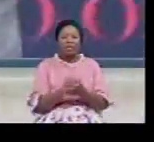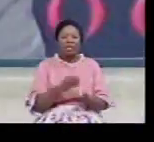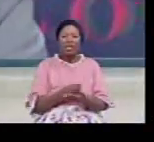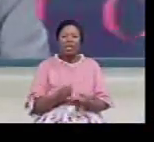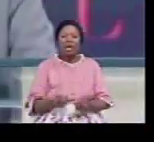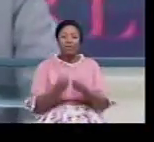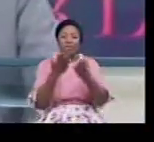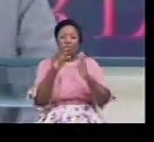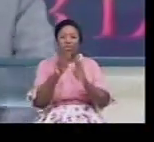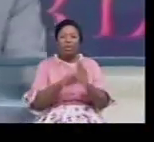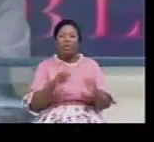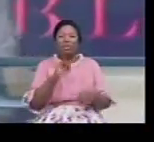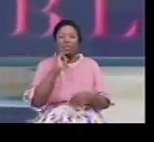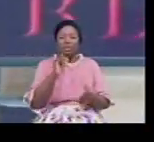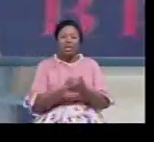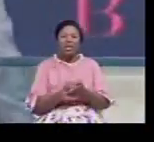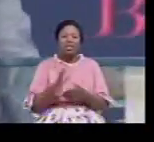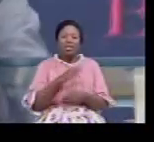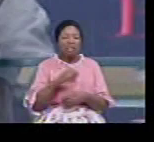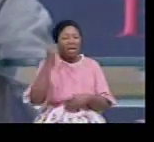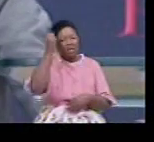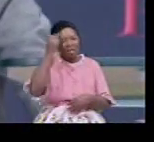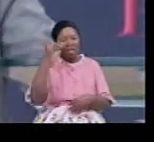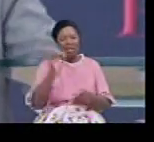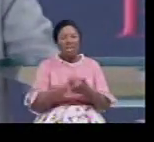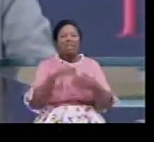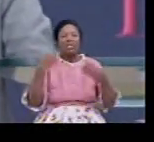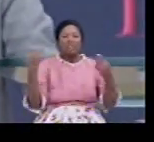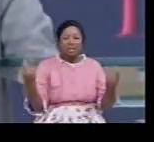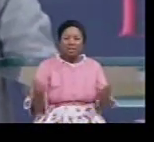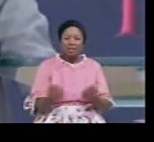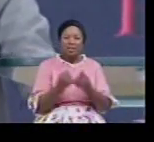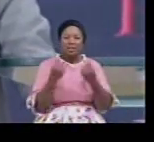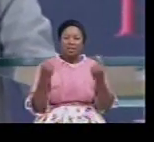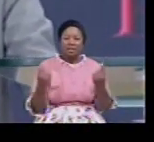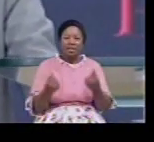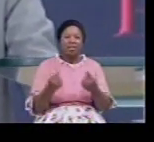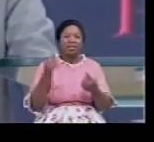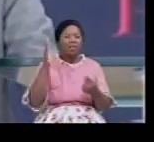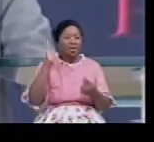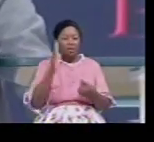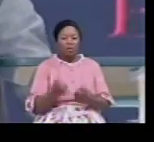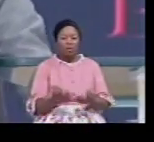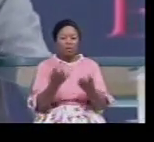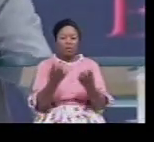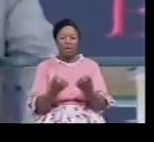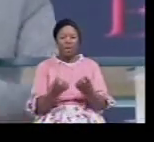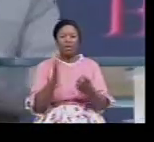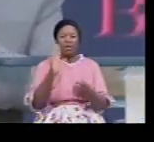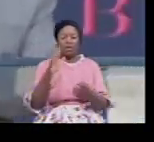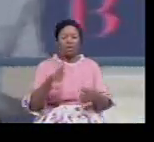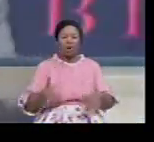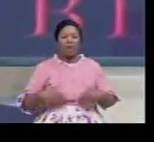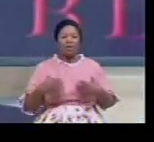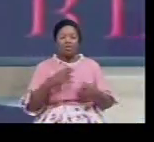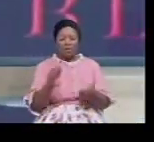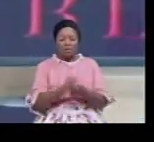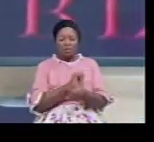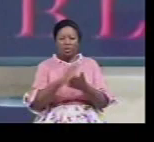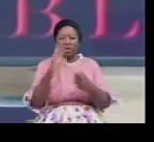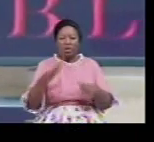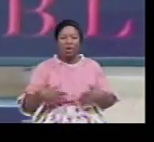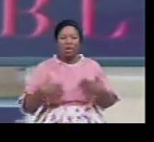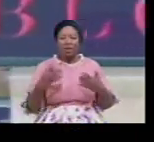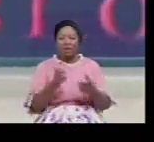that you're conscious that sin will plague your life, destroy your life, and get you